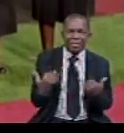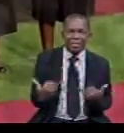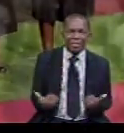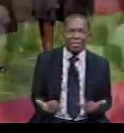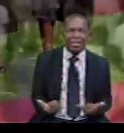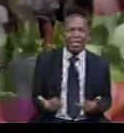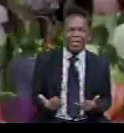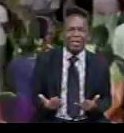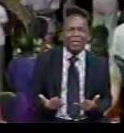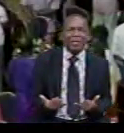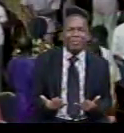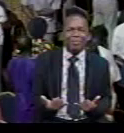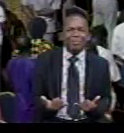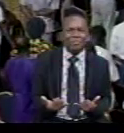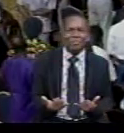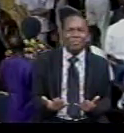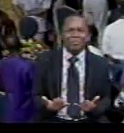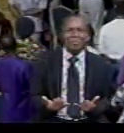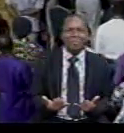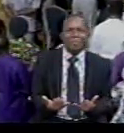'tis